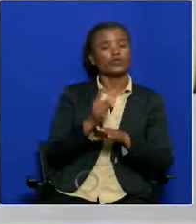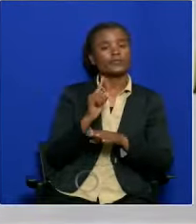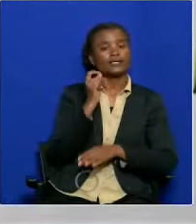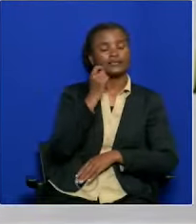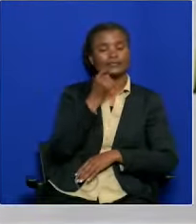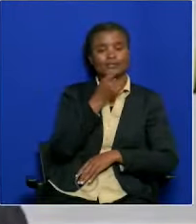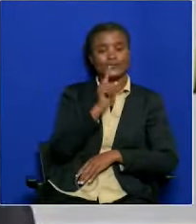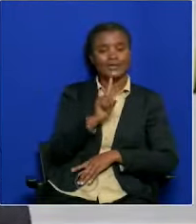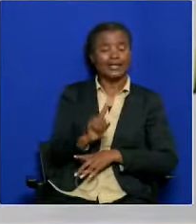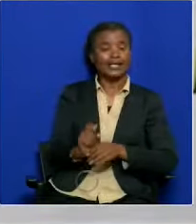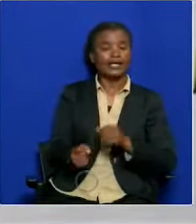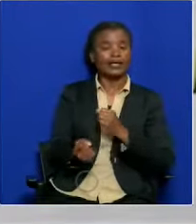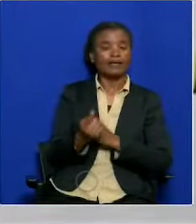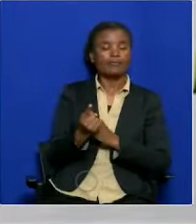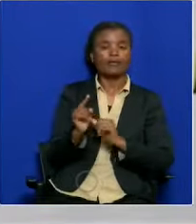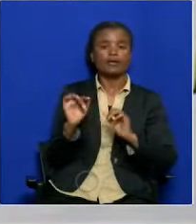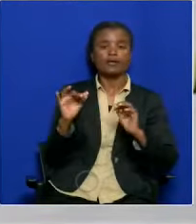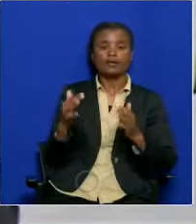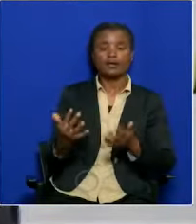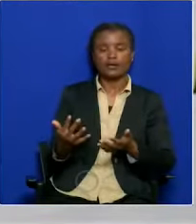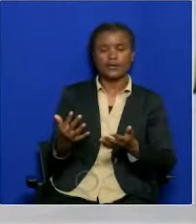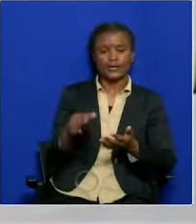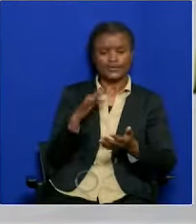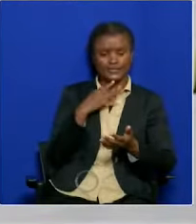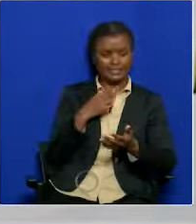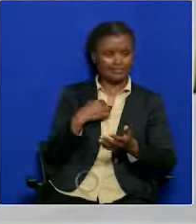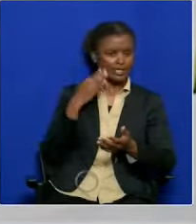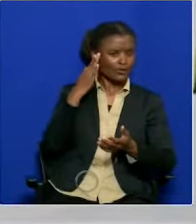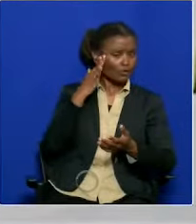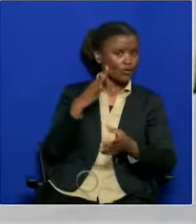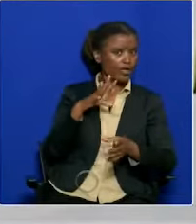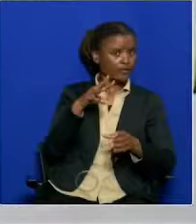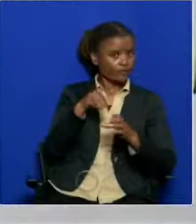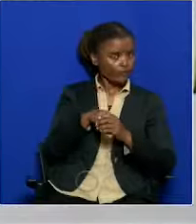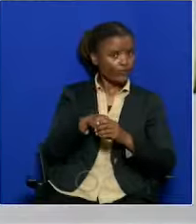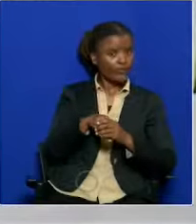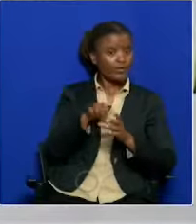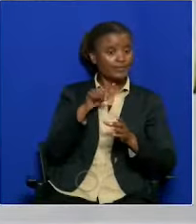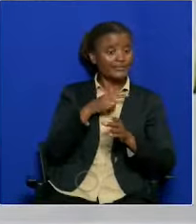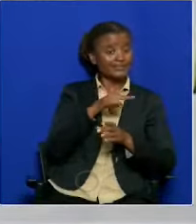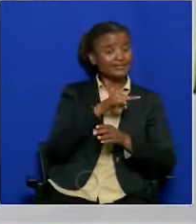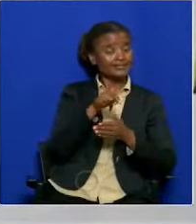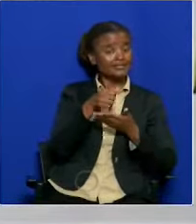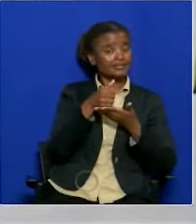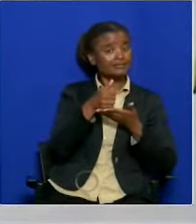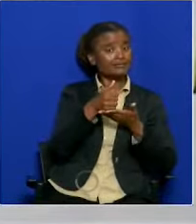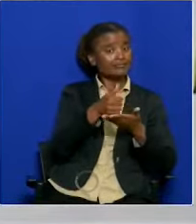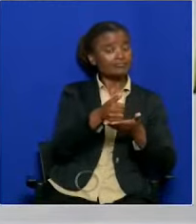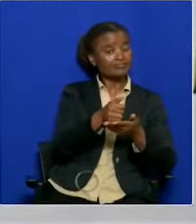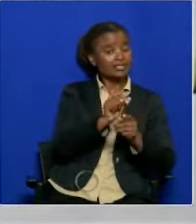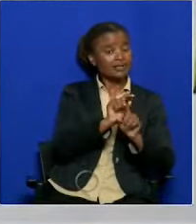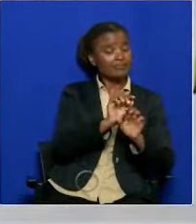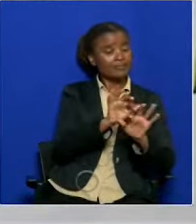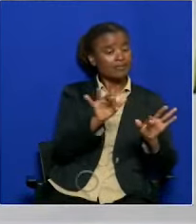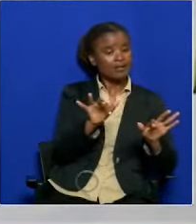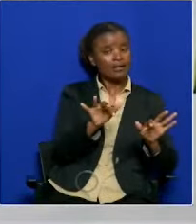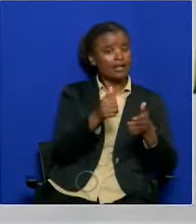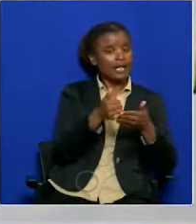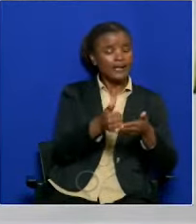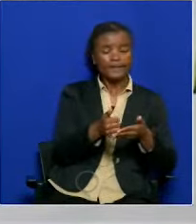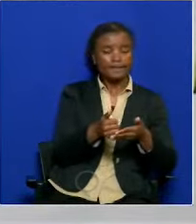I knew, then I involved myself and I assisted these people. Instead, in some of these cases you are talking